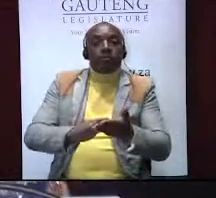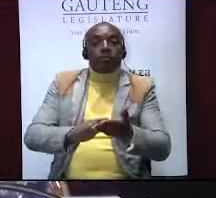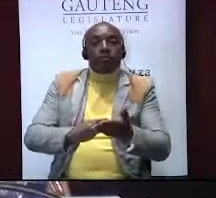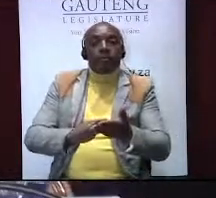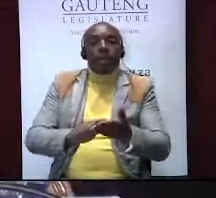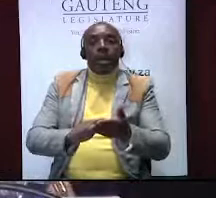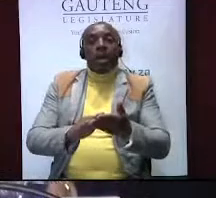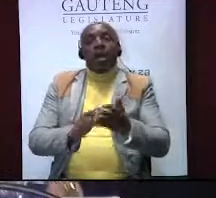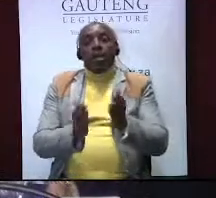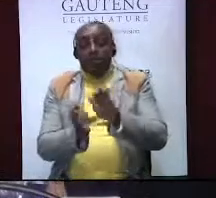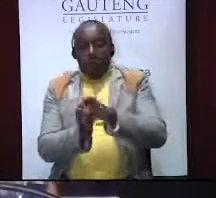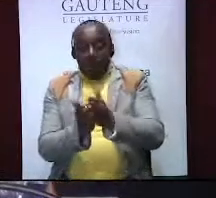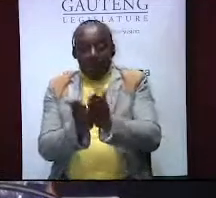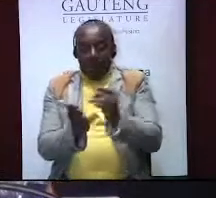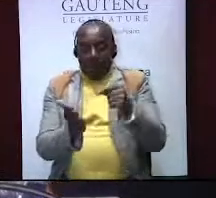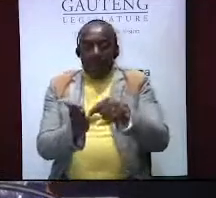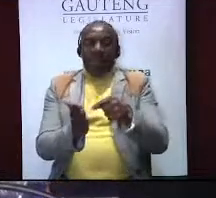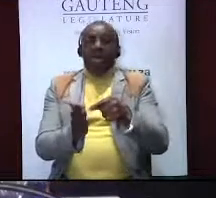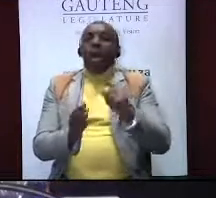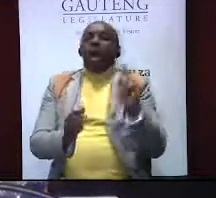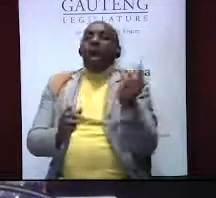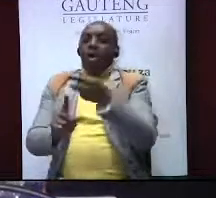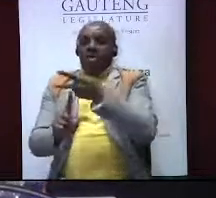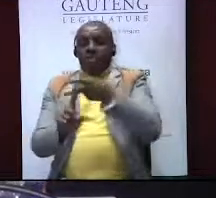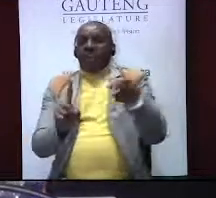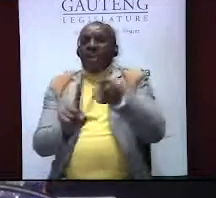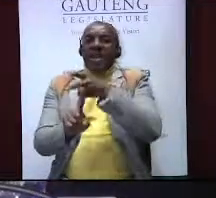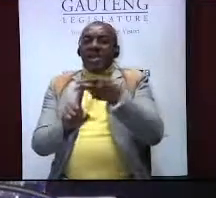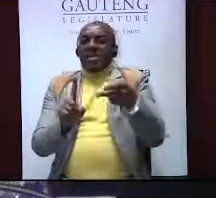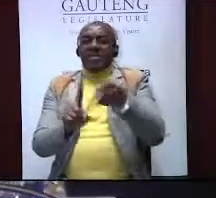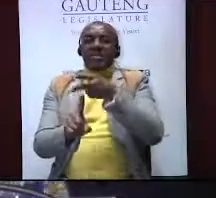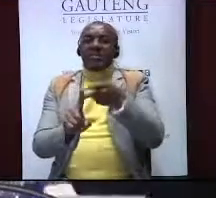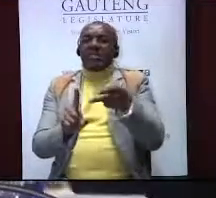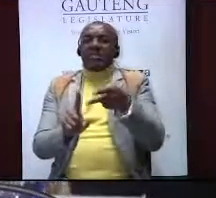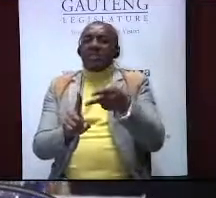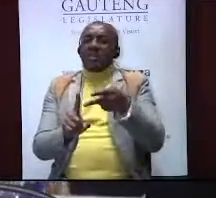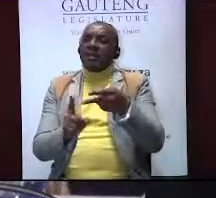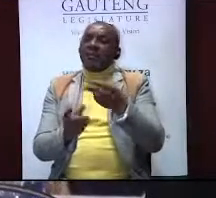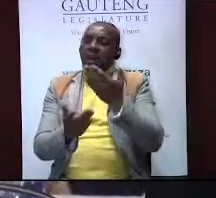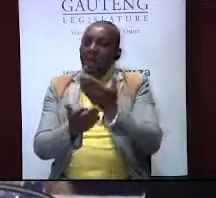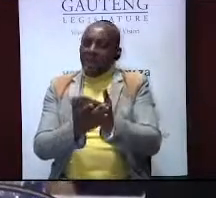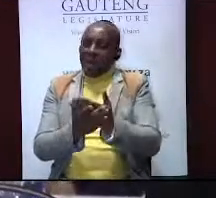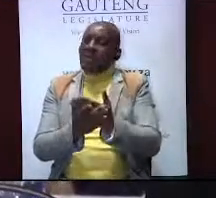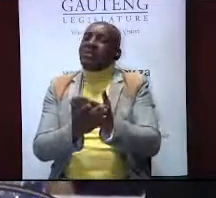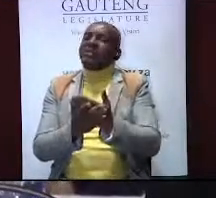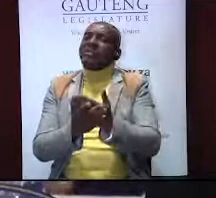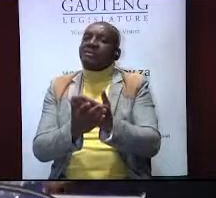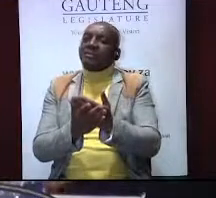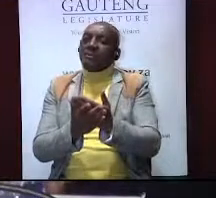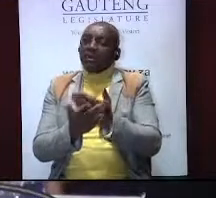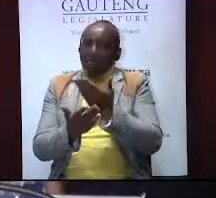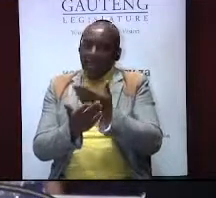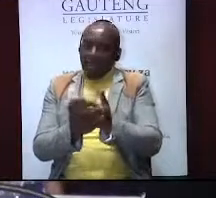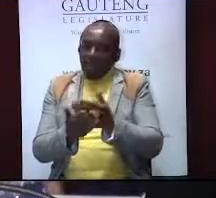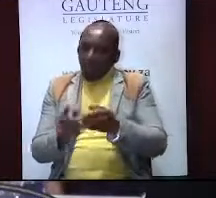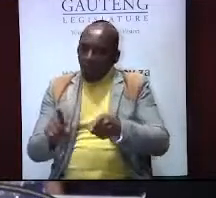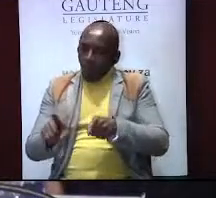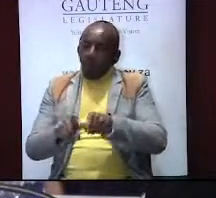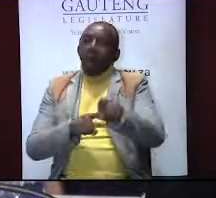In the Bible, all violence is considered an offense against God and against humanity.